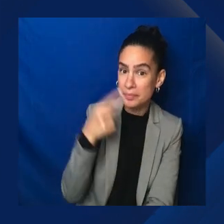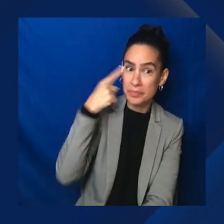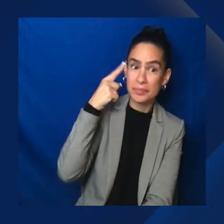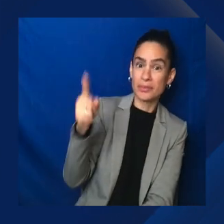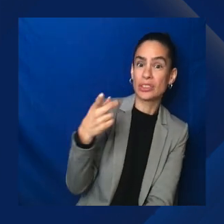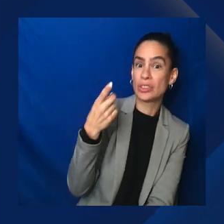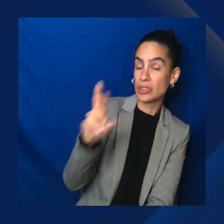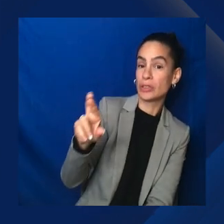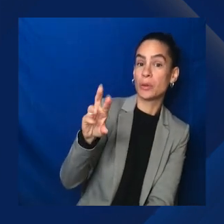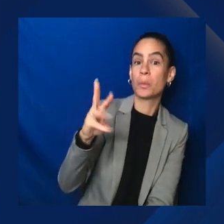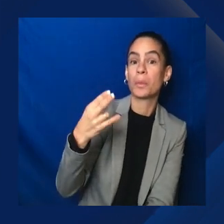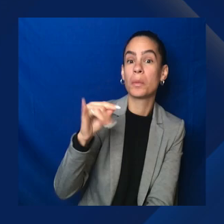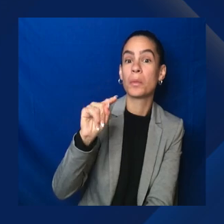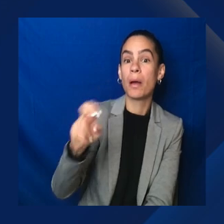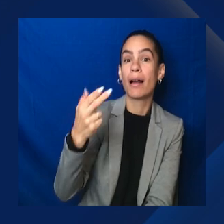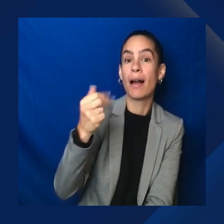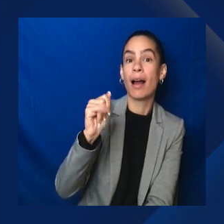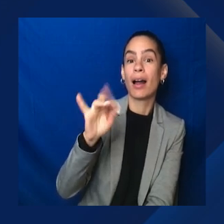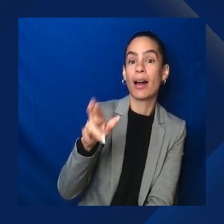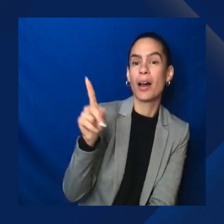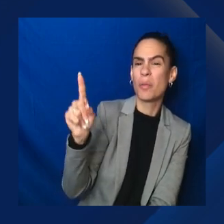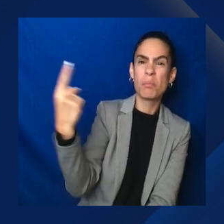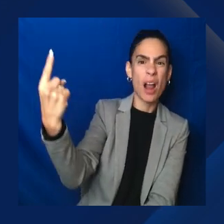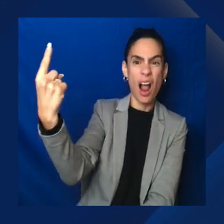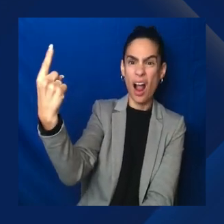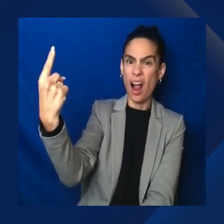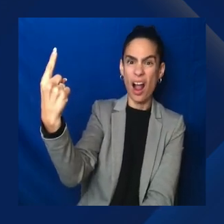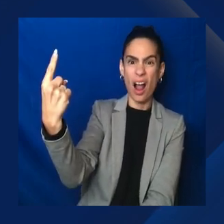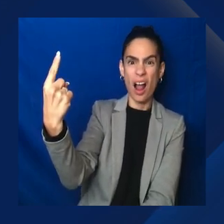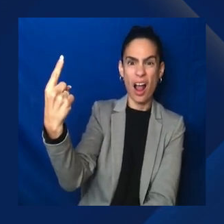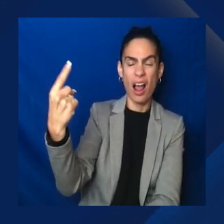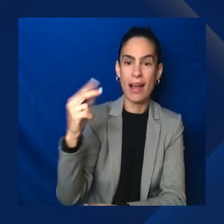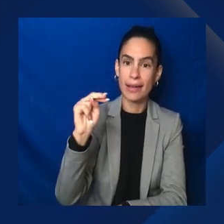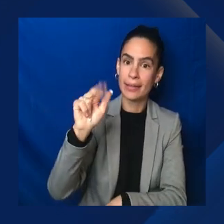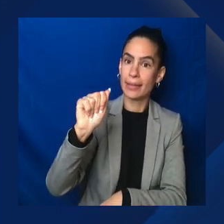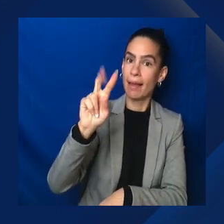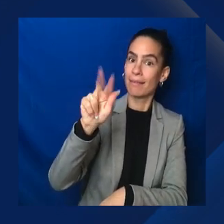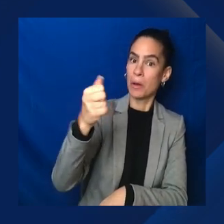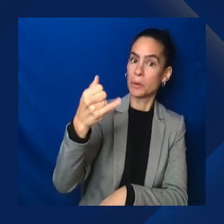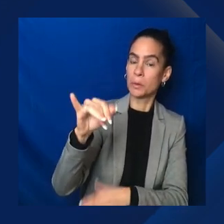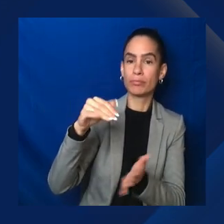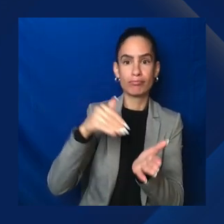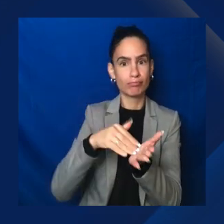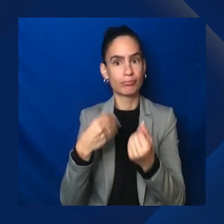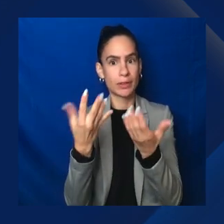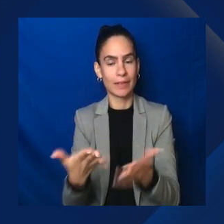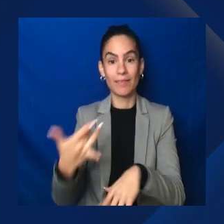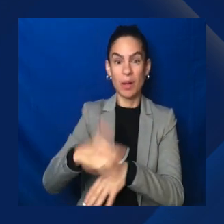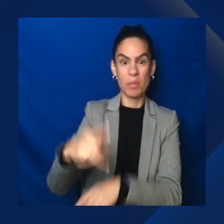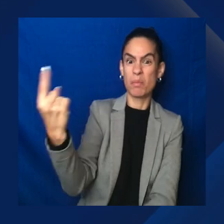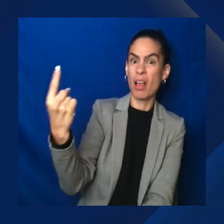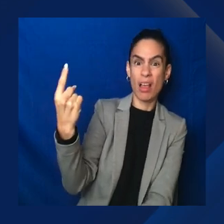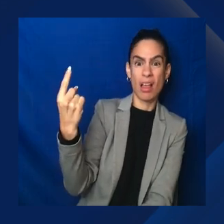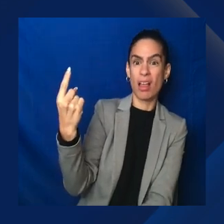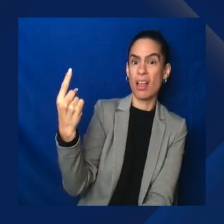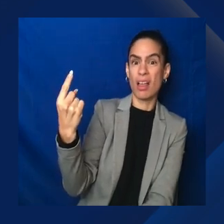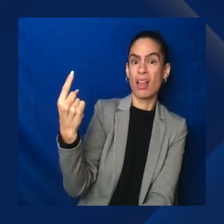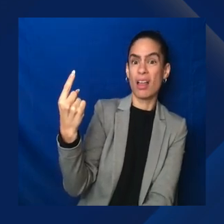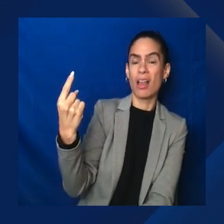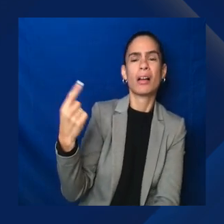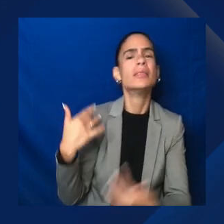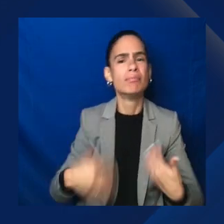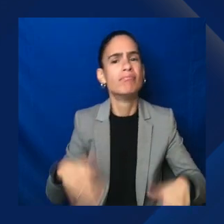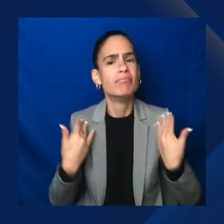one of the only Navajo providers out there. And that really takes a